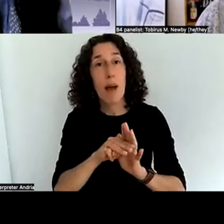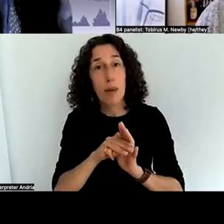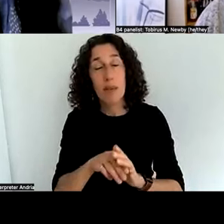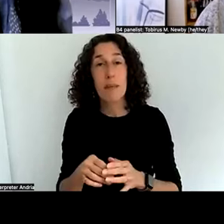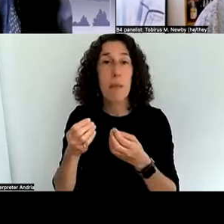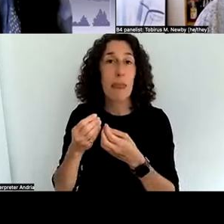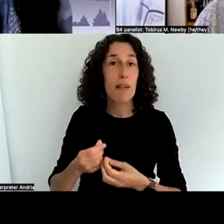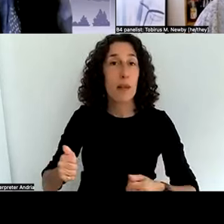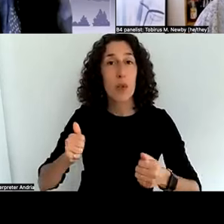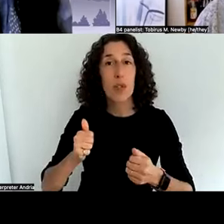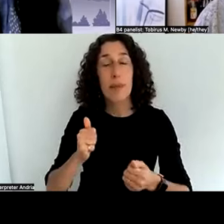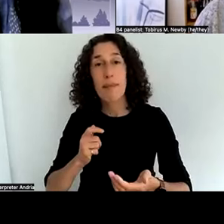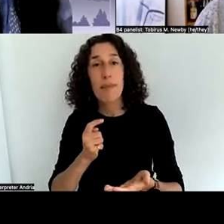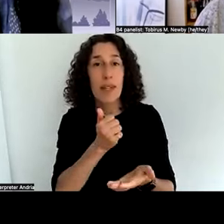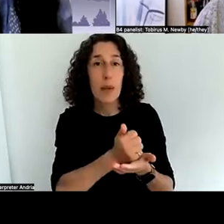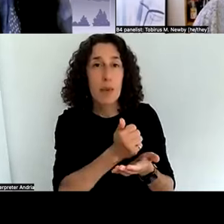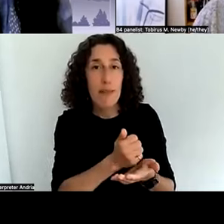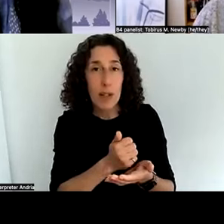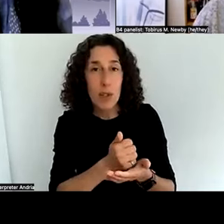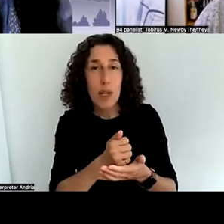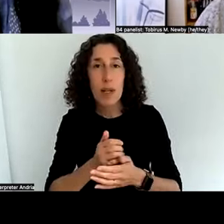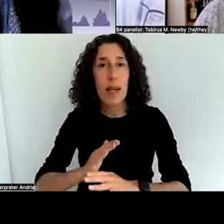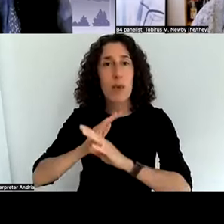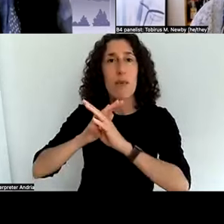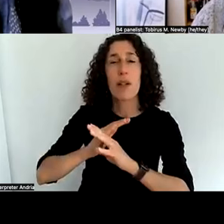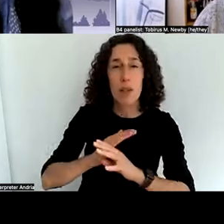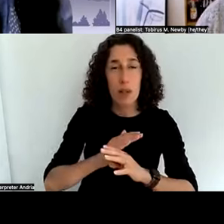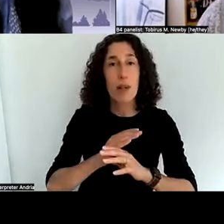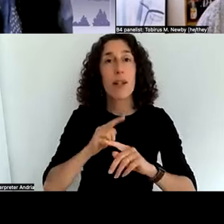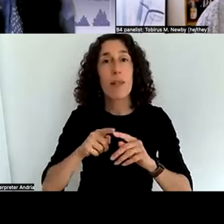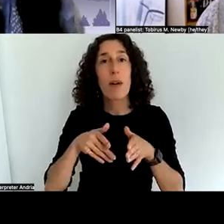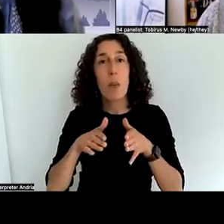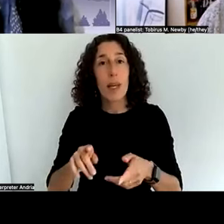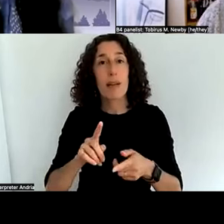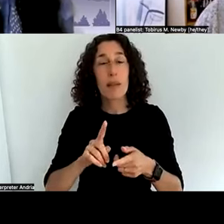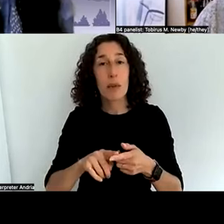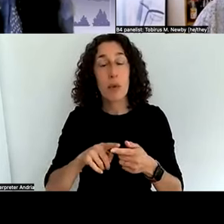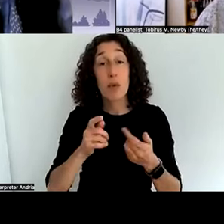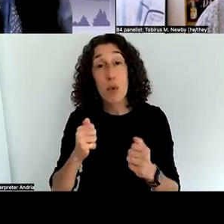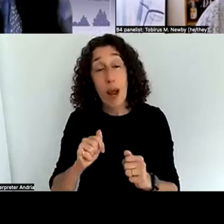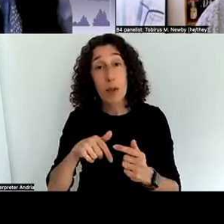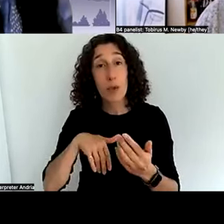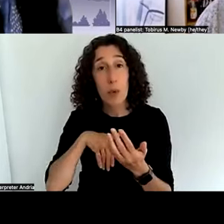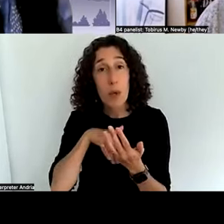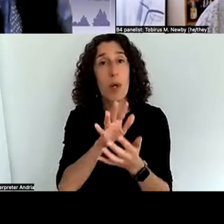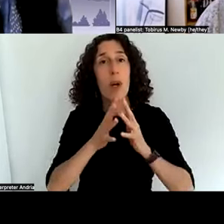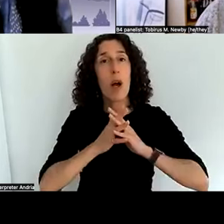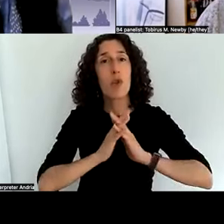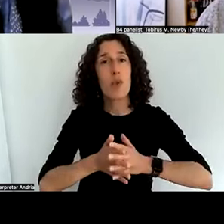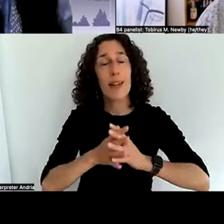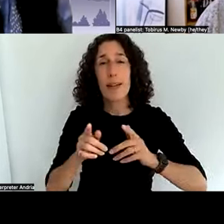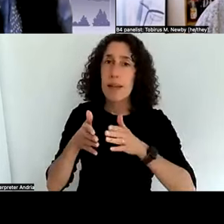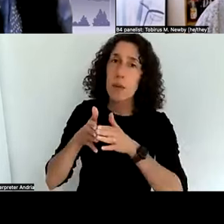we really start to address this broad and complex topic. And that actually brings us to